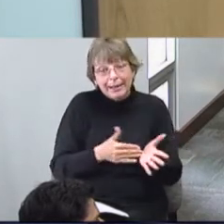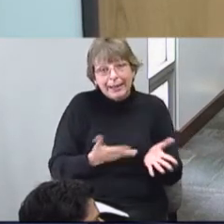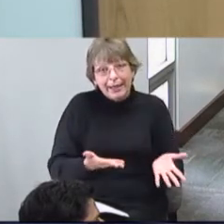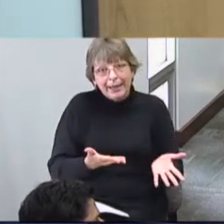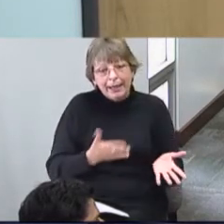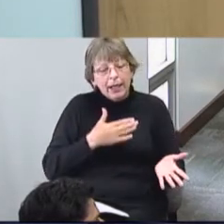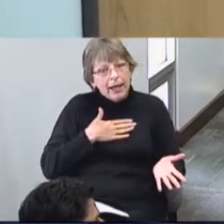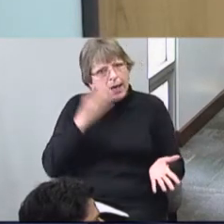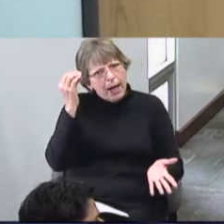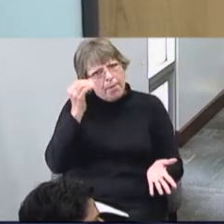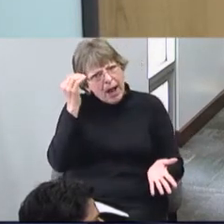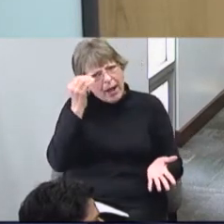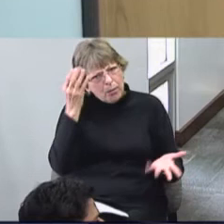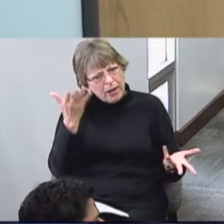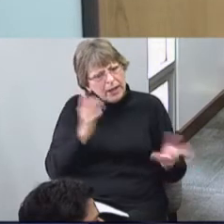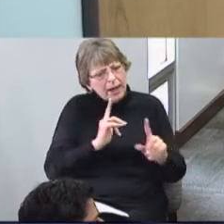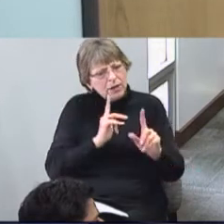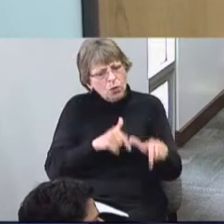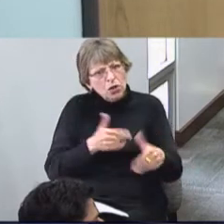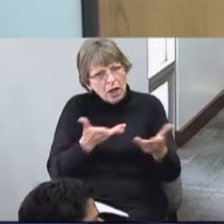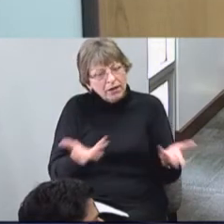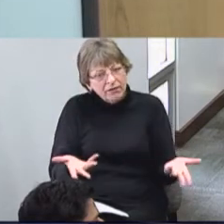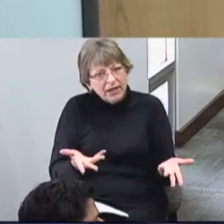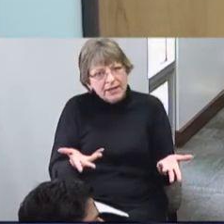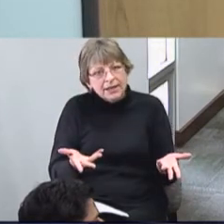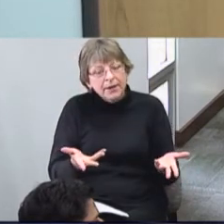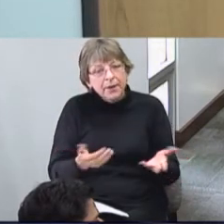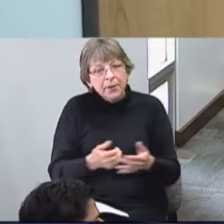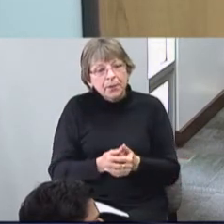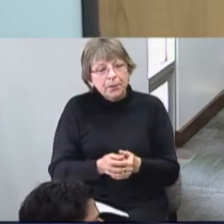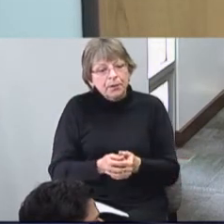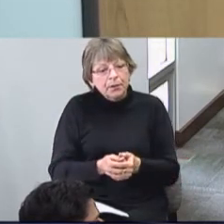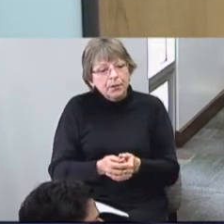In my opinion, as a result of this,